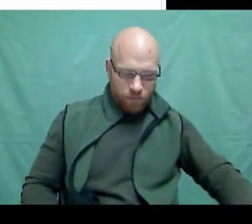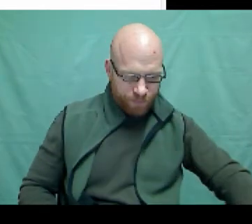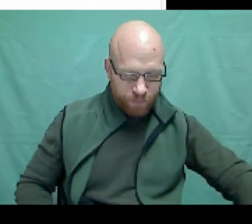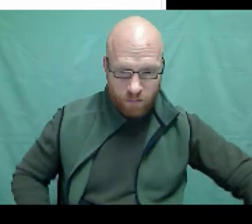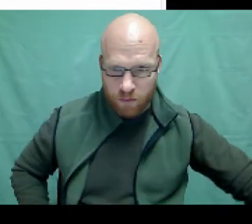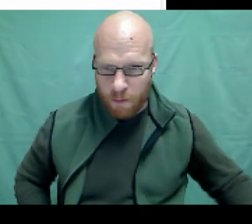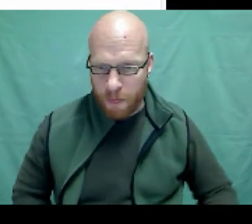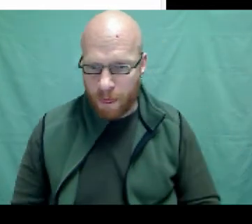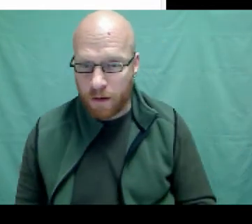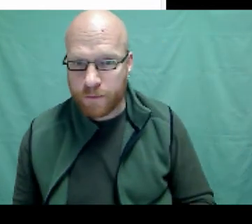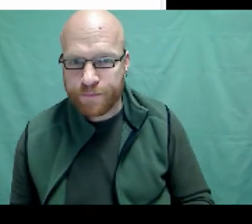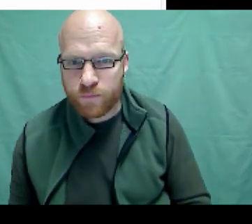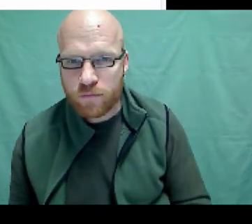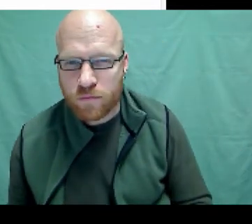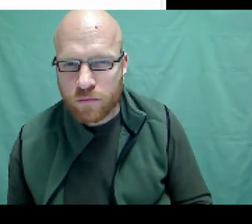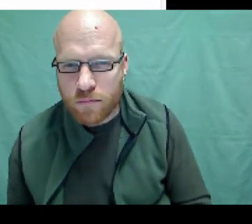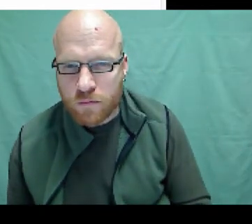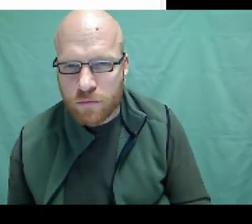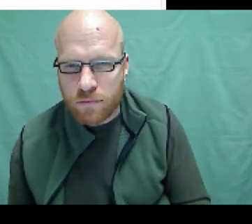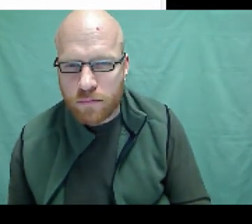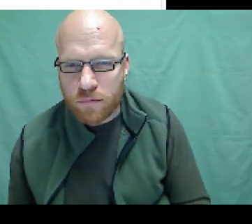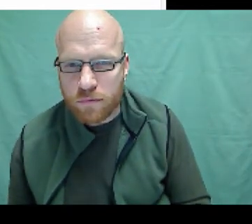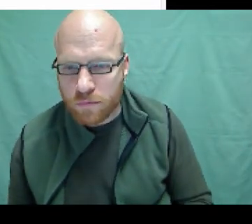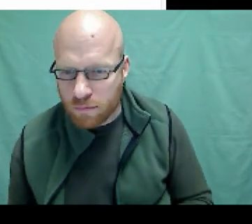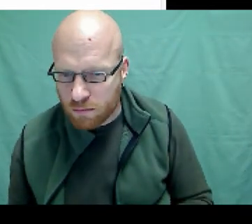Divide the power by 2, and that's your square root.